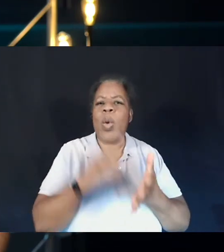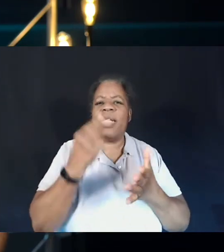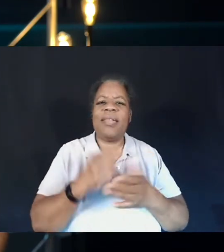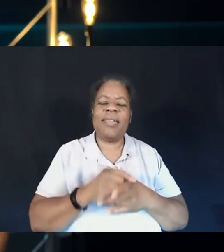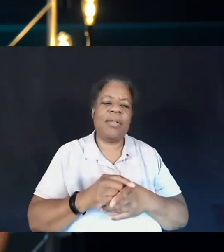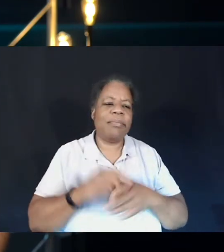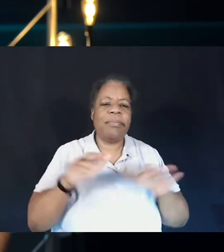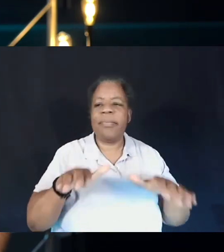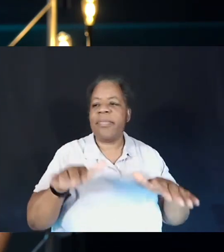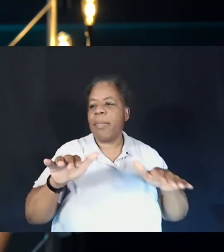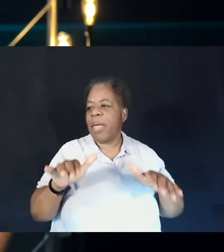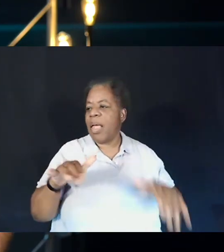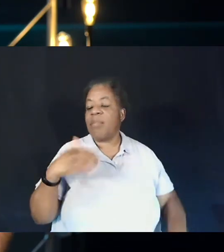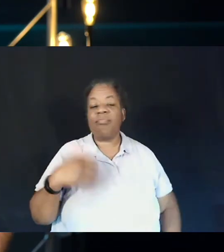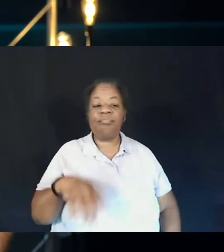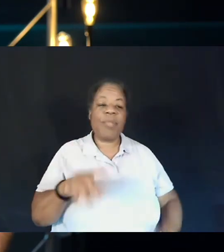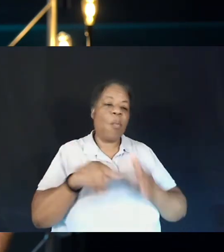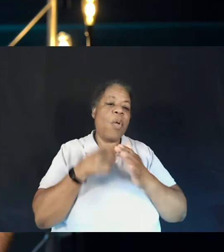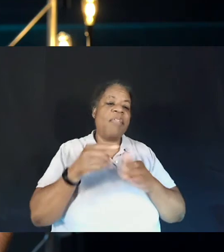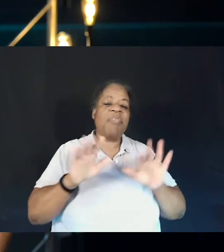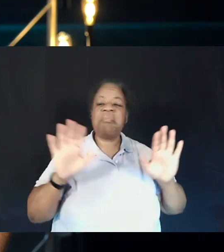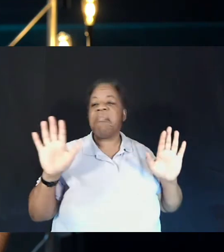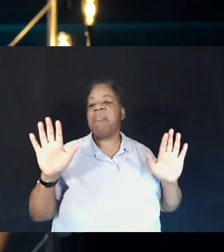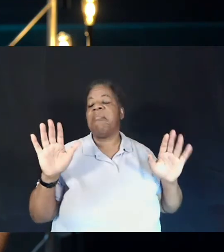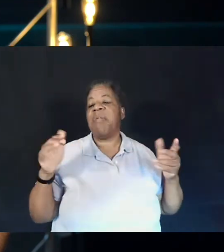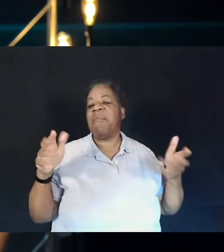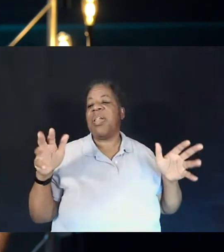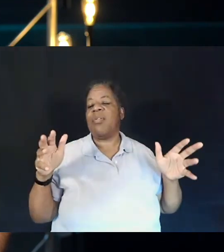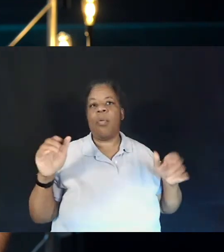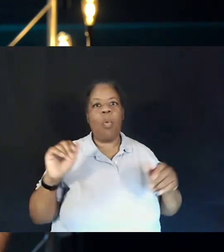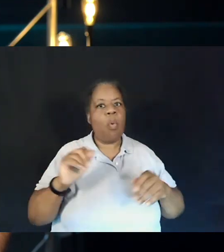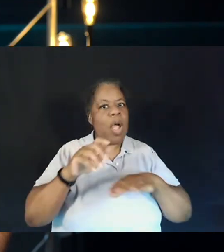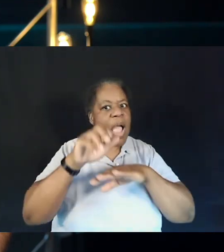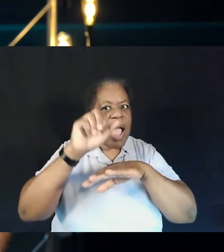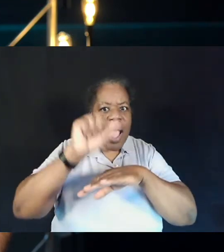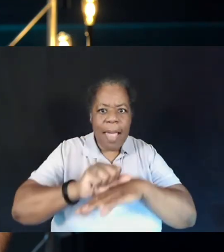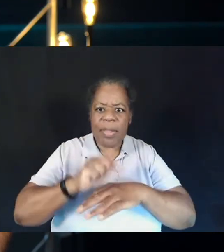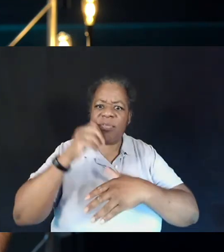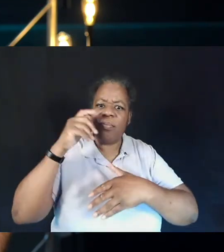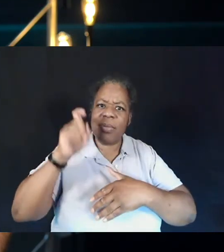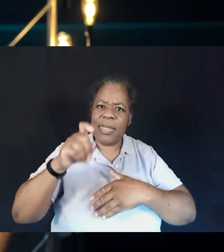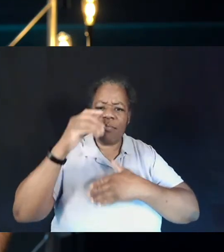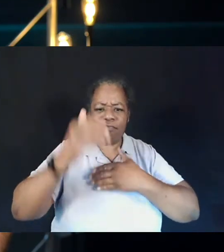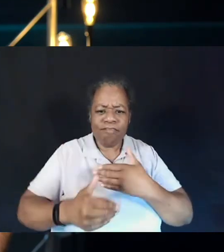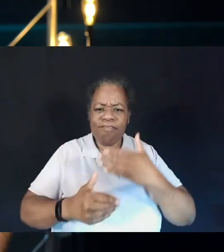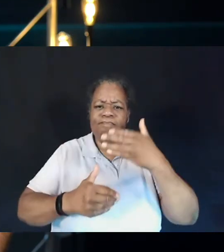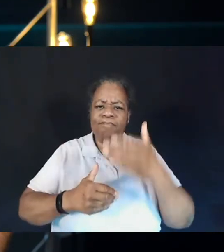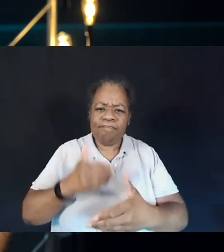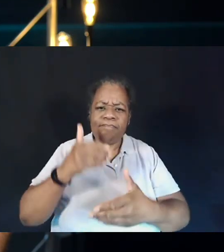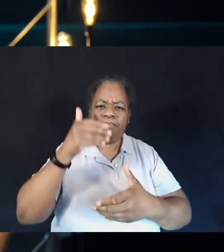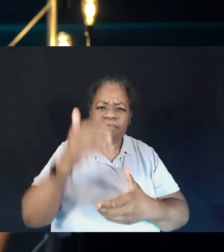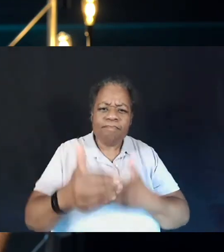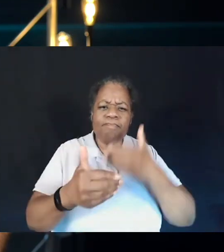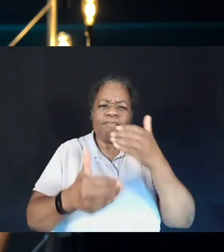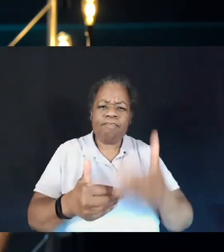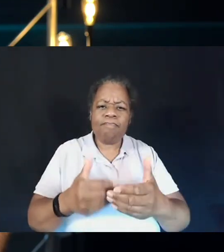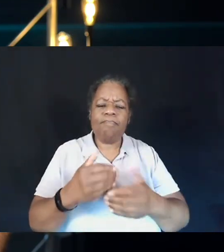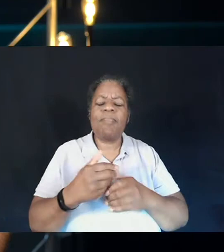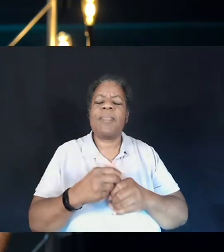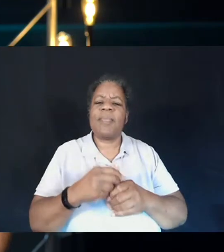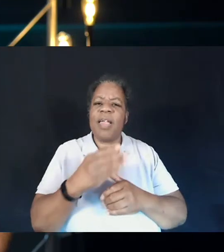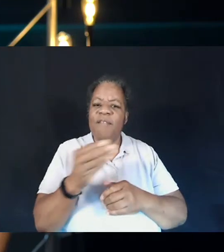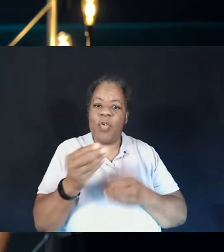expect it to stick. We all know that habits take time and repetition. So we have a few tools to help